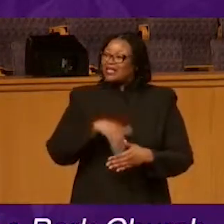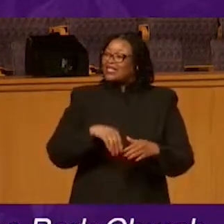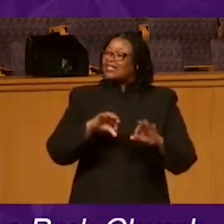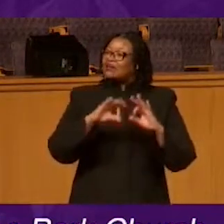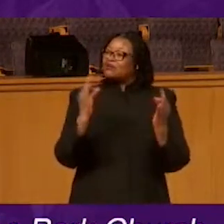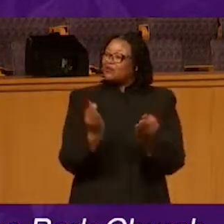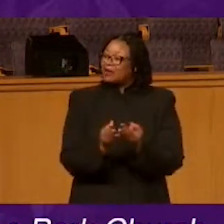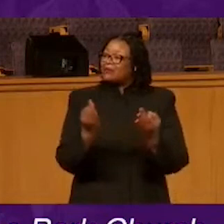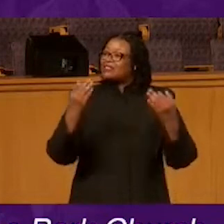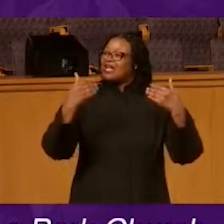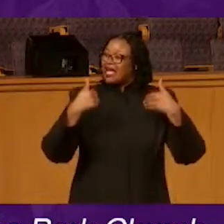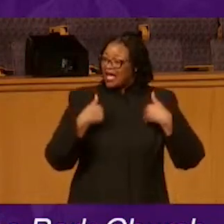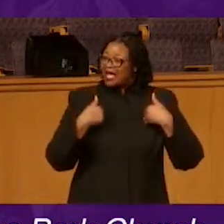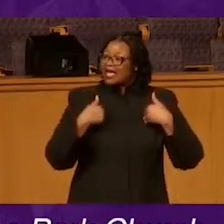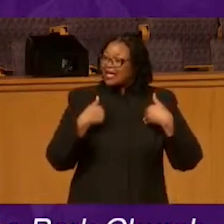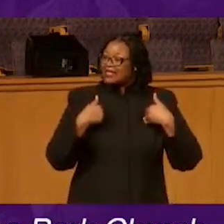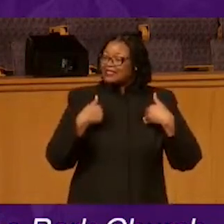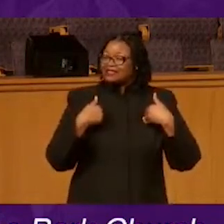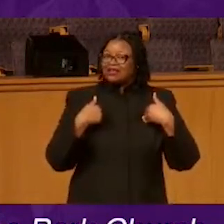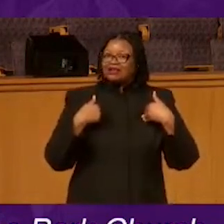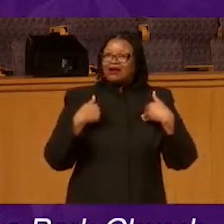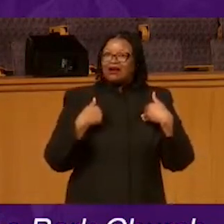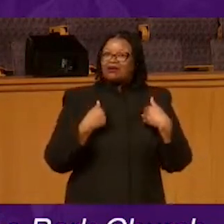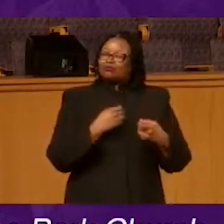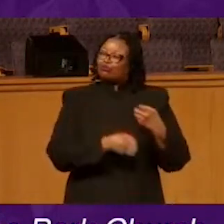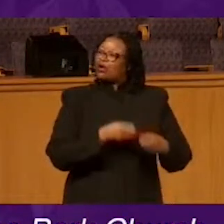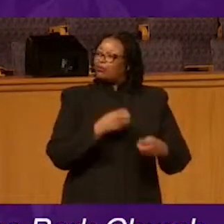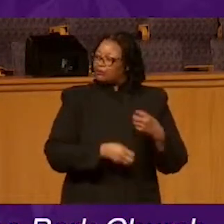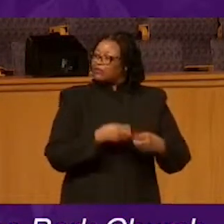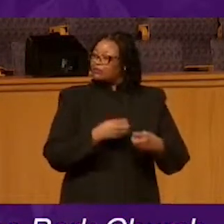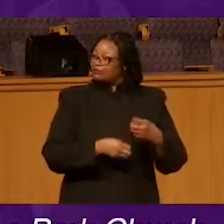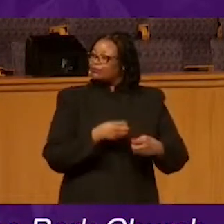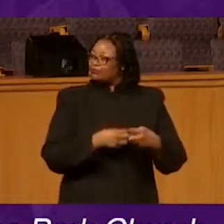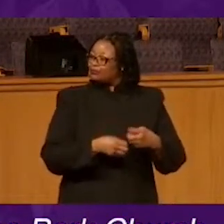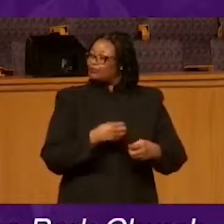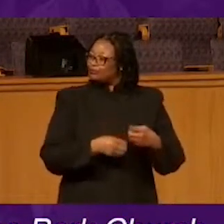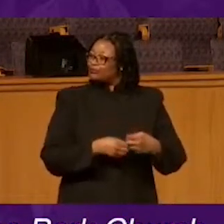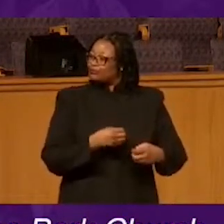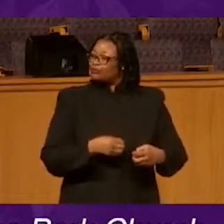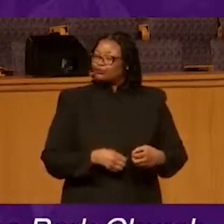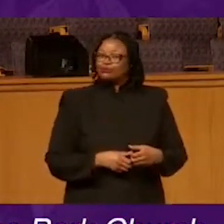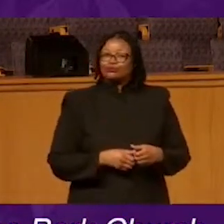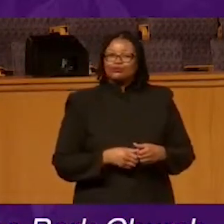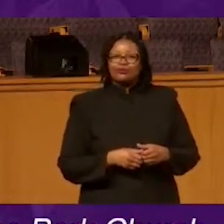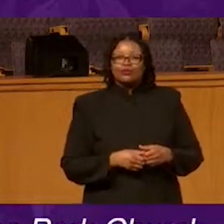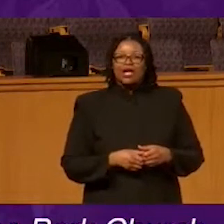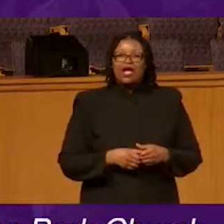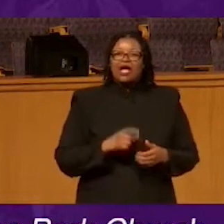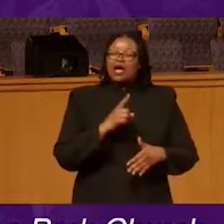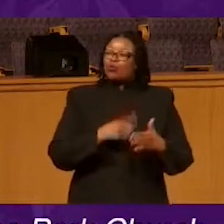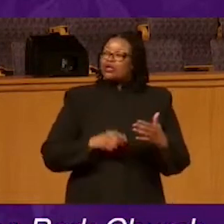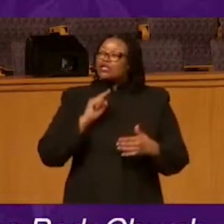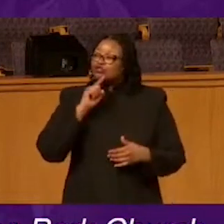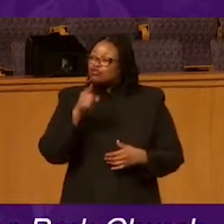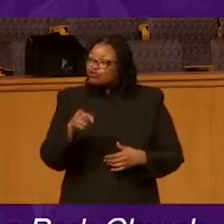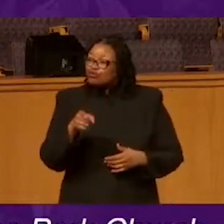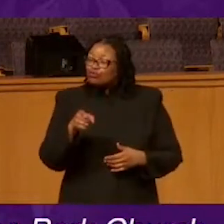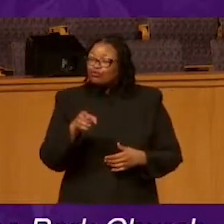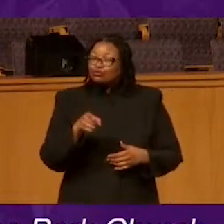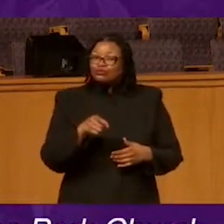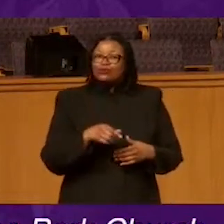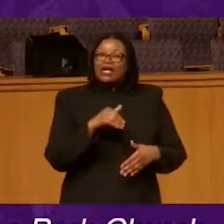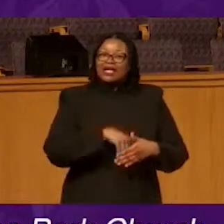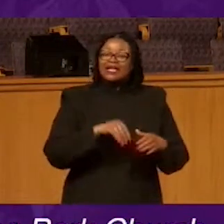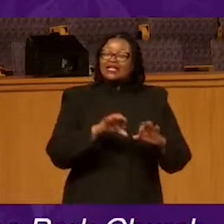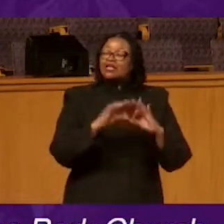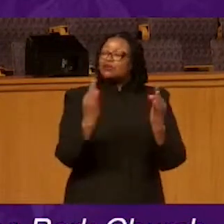families has edges, which means there are rubs. And what is true of biological, blended, and